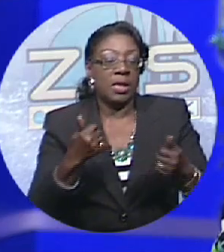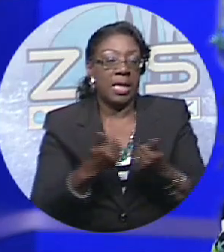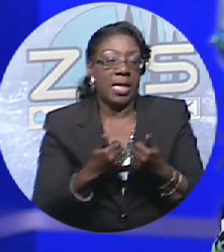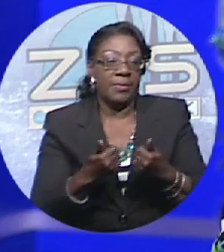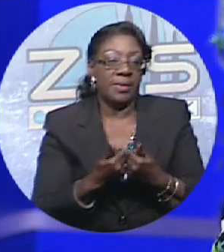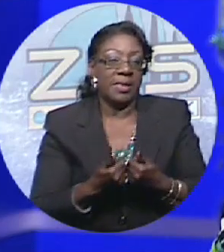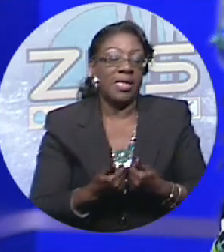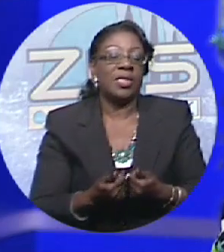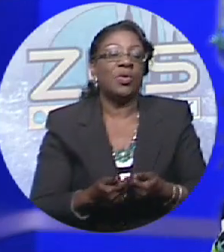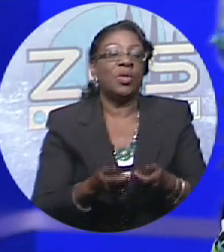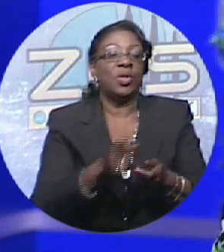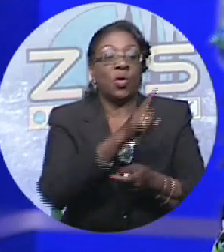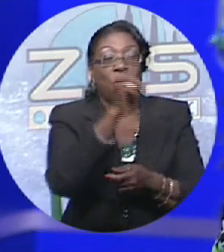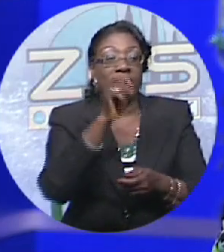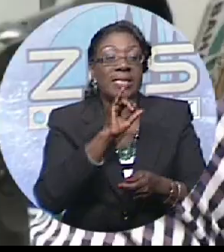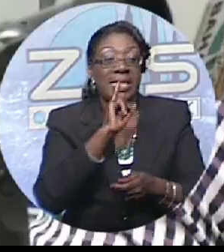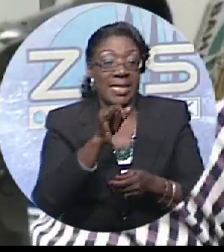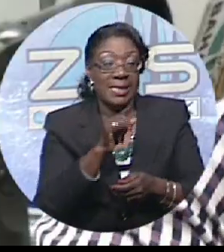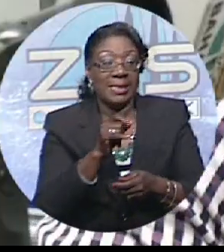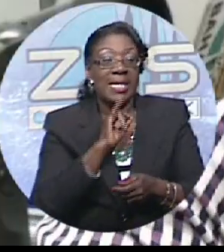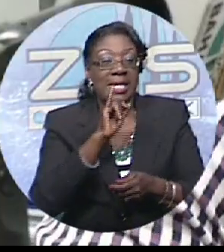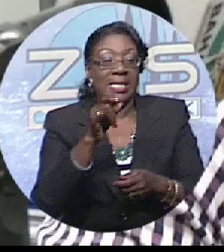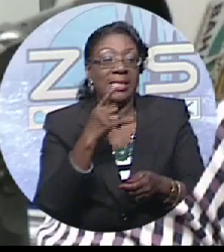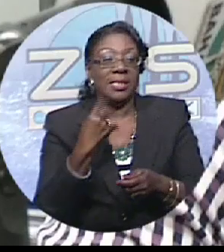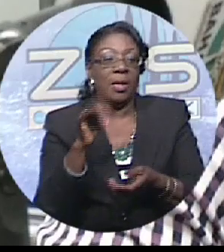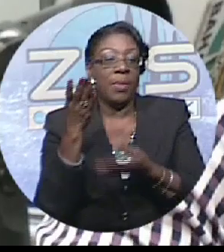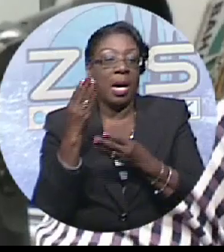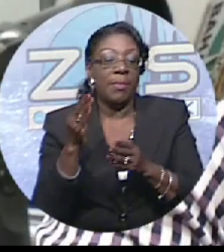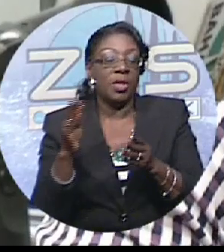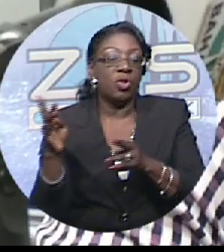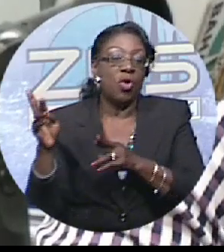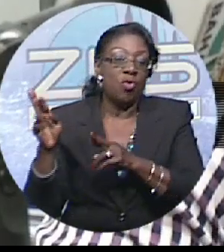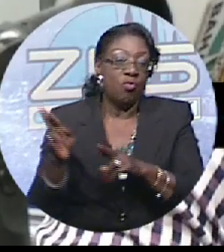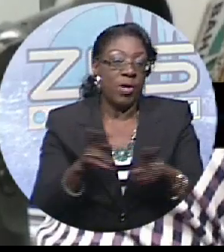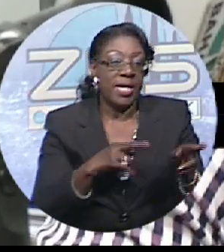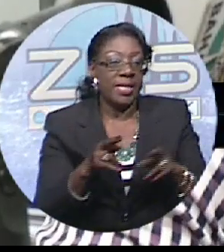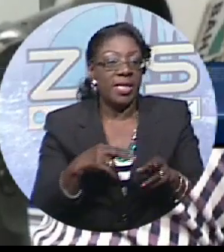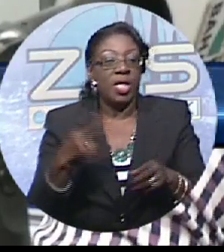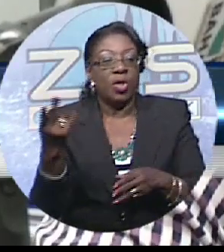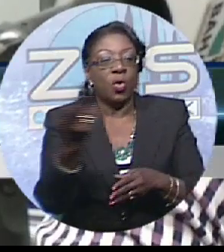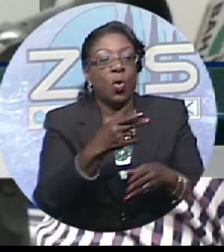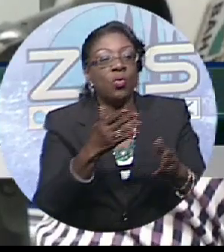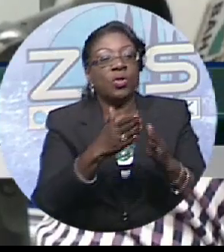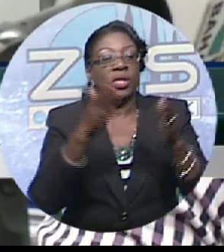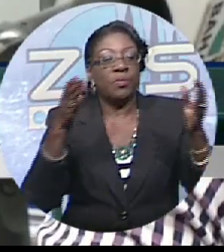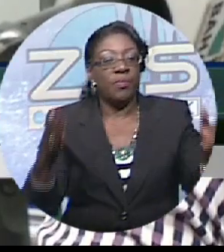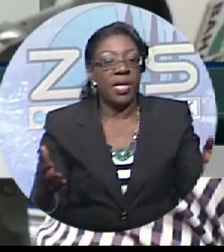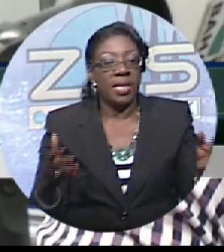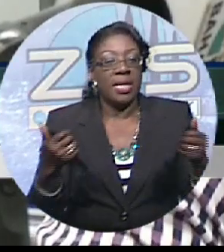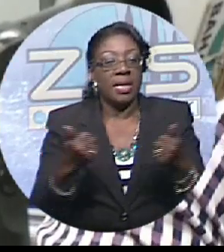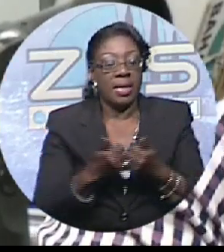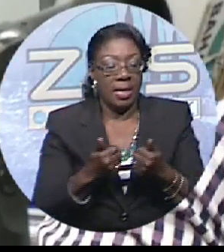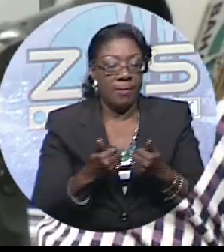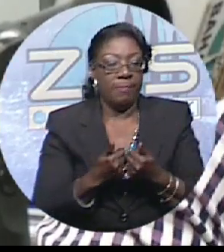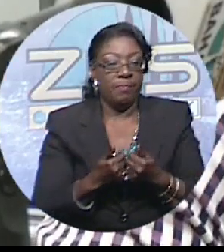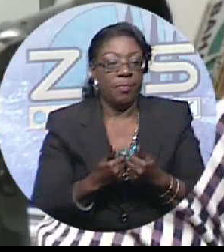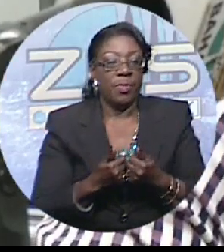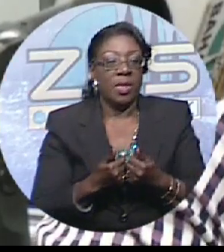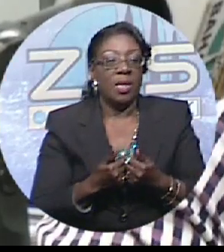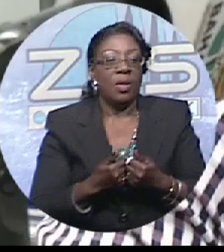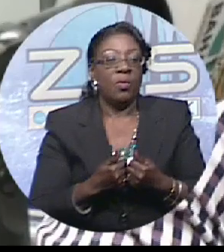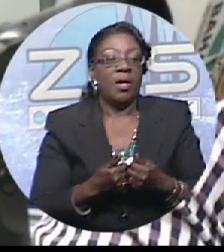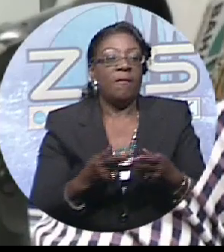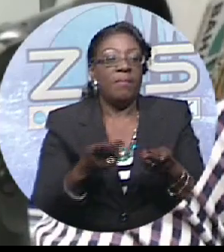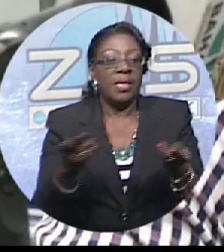athletes and sporting disciplines? We have 7 sports that will be contested. That's track and field, swimming, boxing,